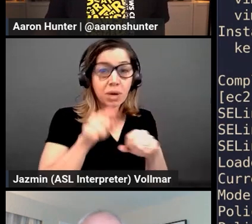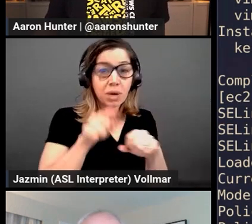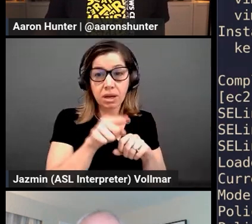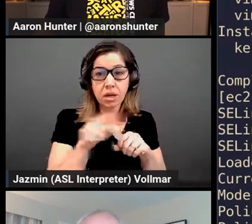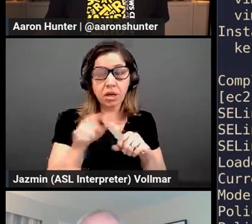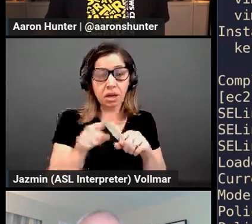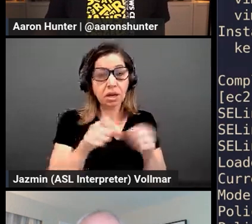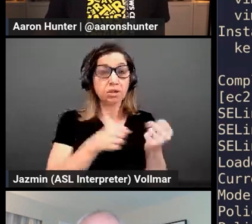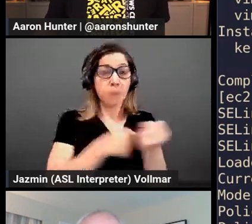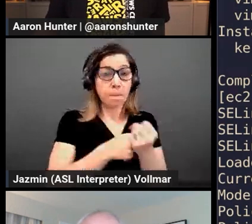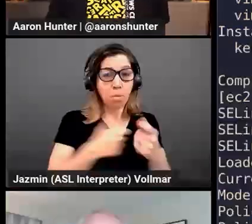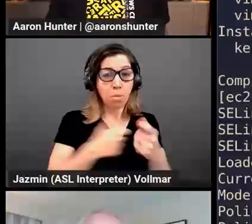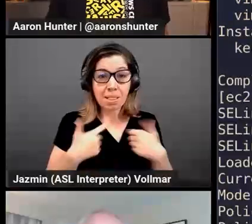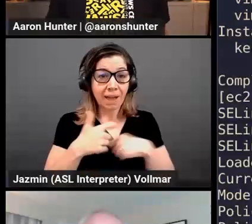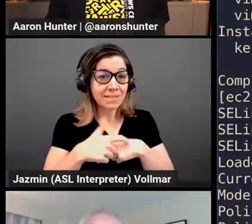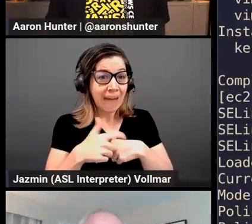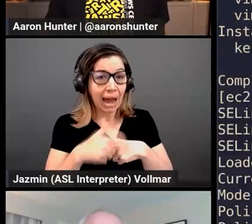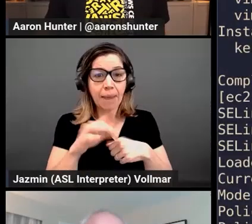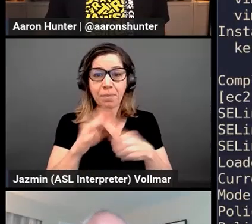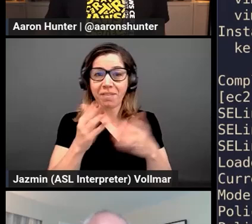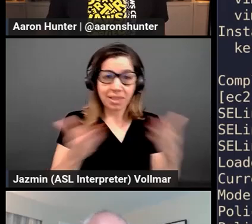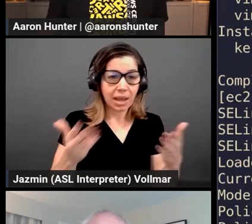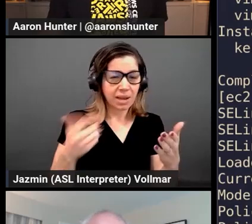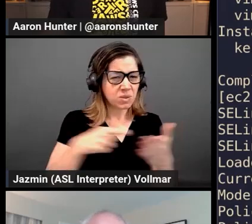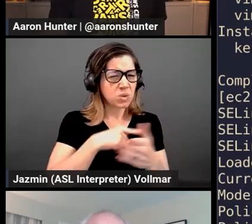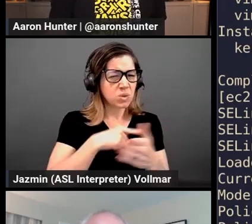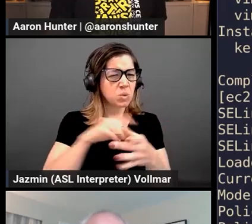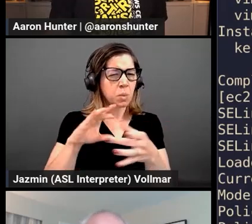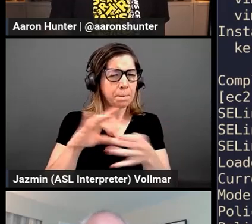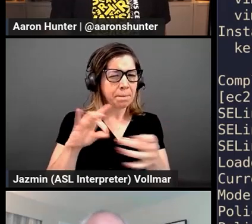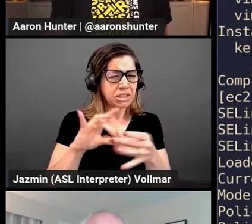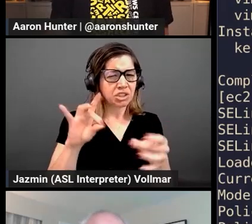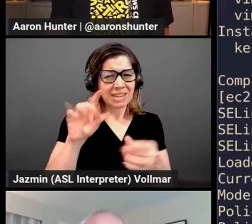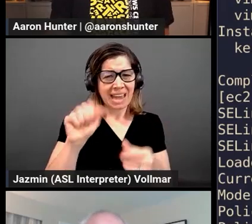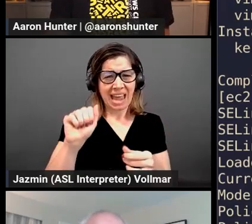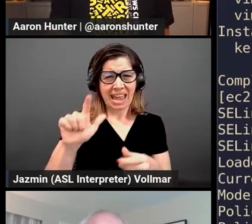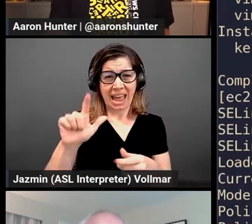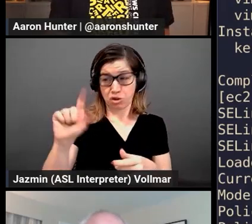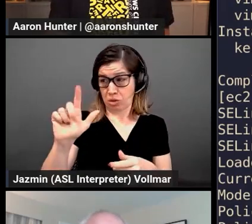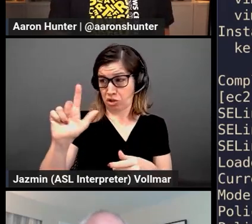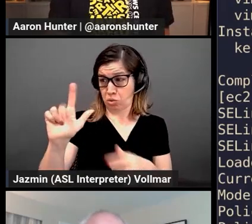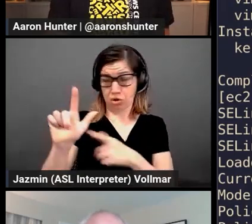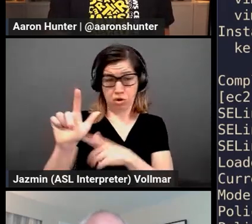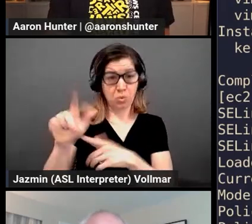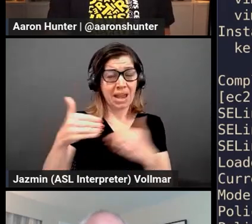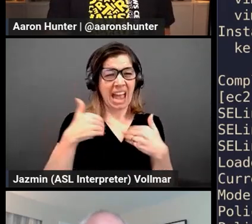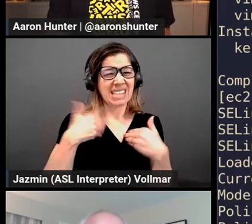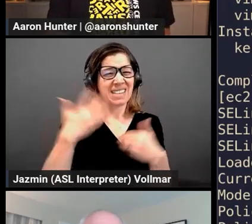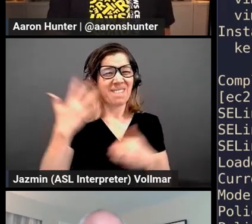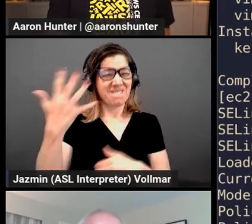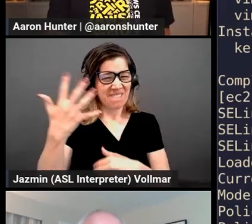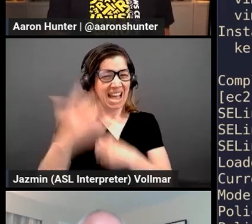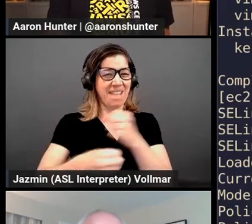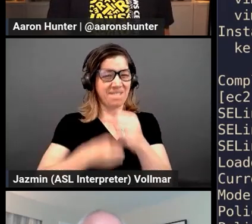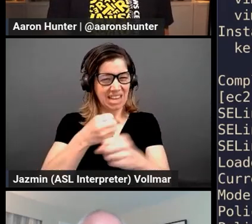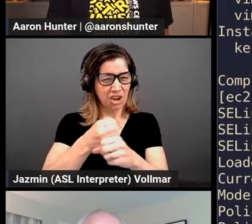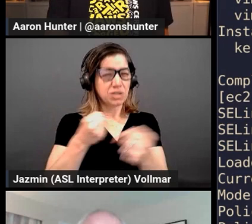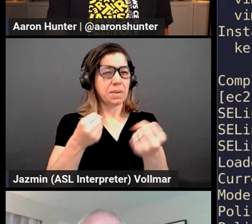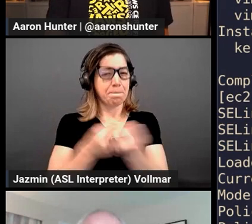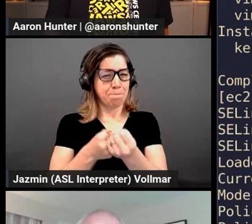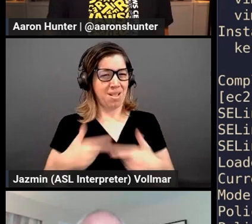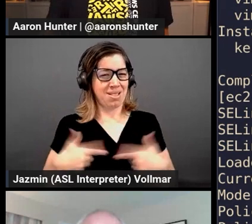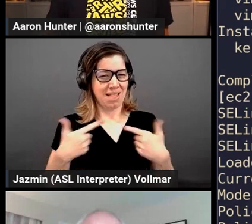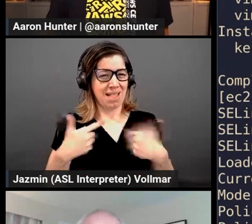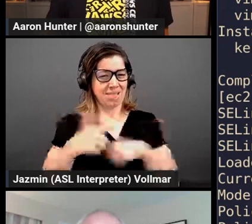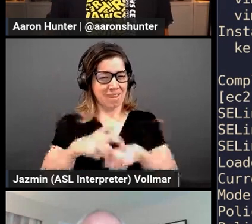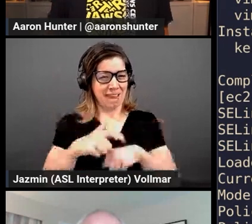support lifetimes of things. We mentioned that that AL 2023 has a 5-year support lifetime, meaning